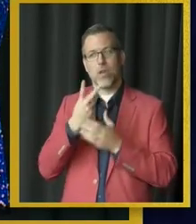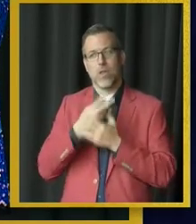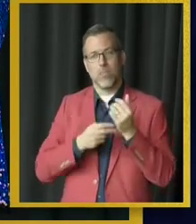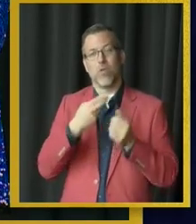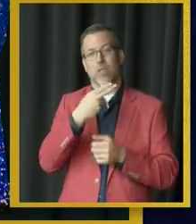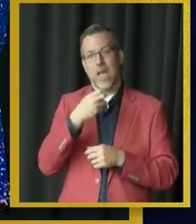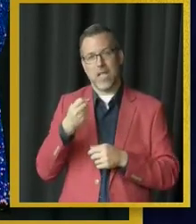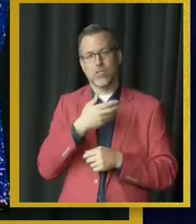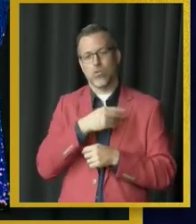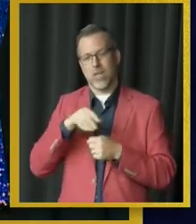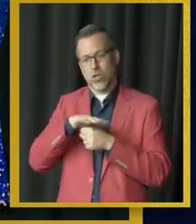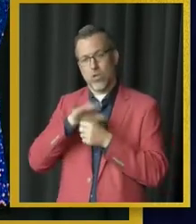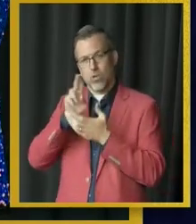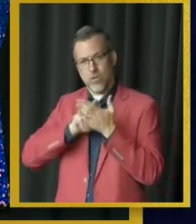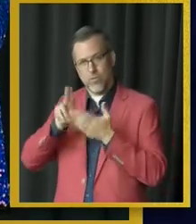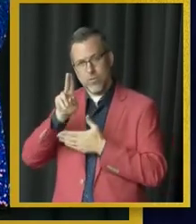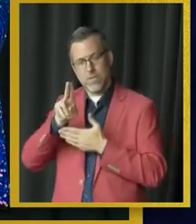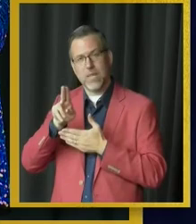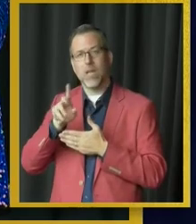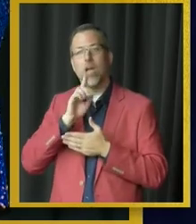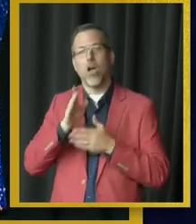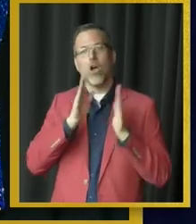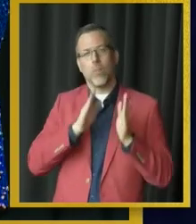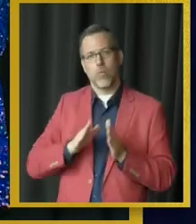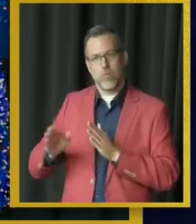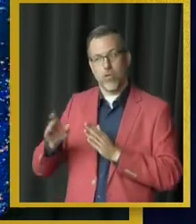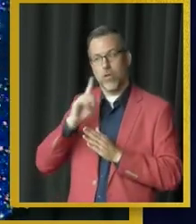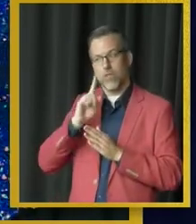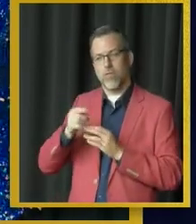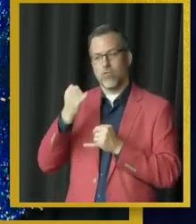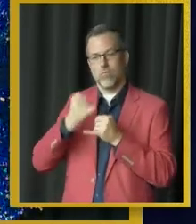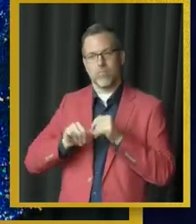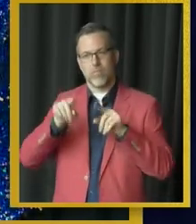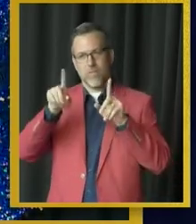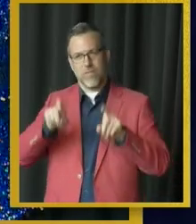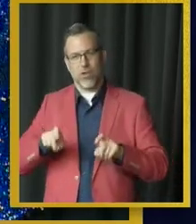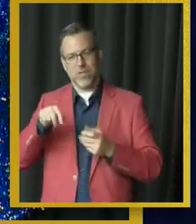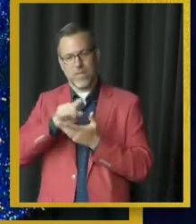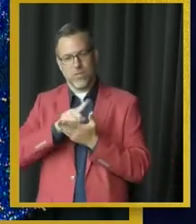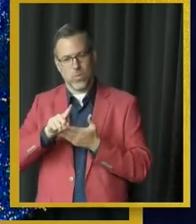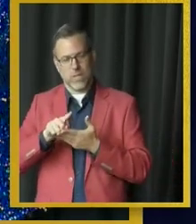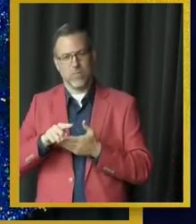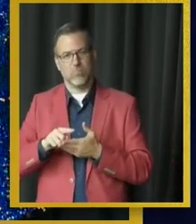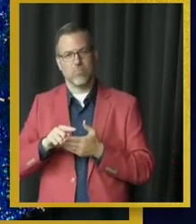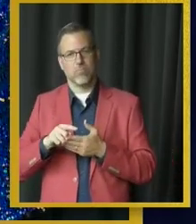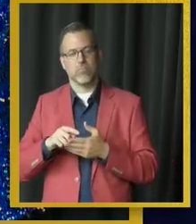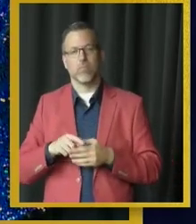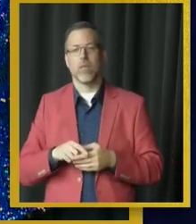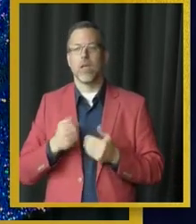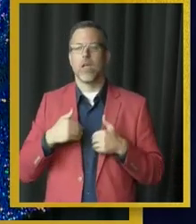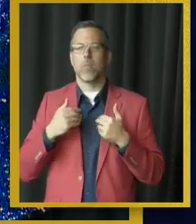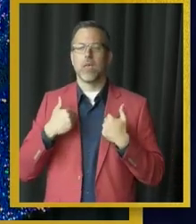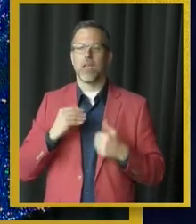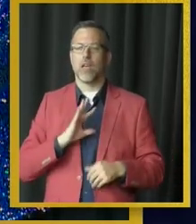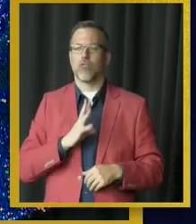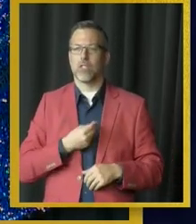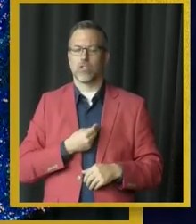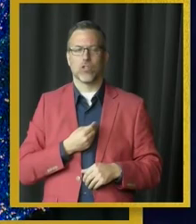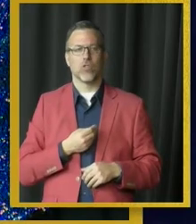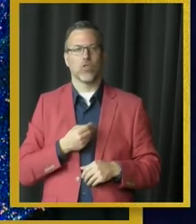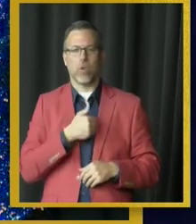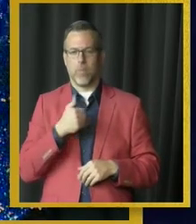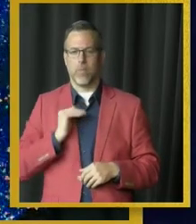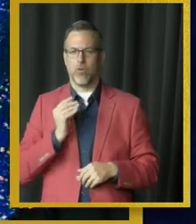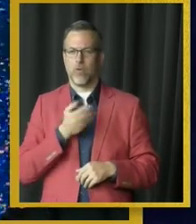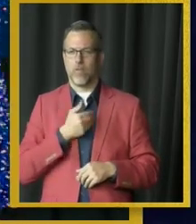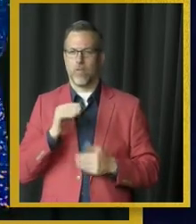at local universities, are currently preparing their finals this week and in the weeks ahead. But a young transgender member of